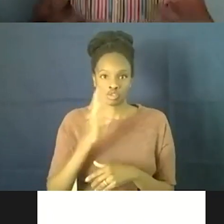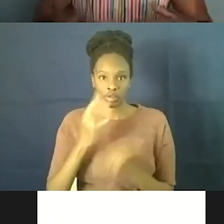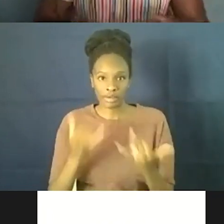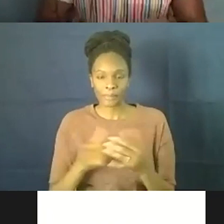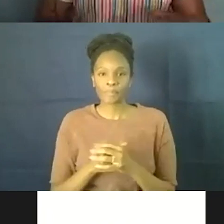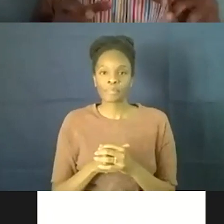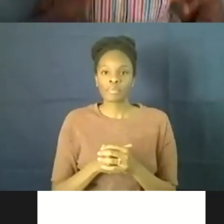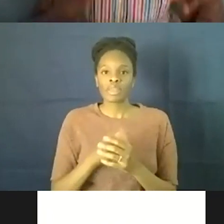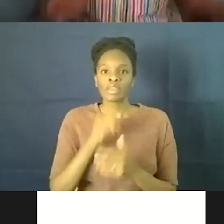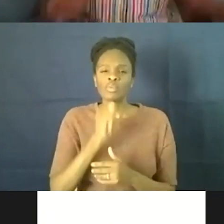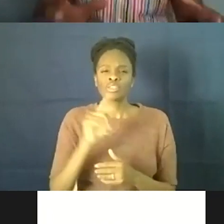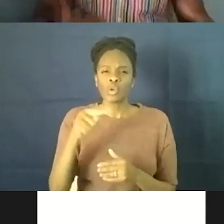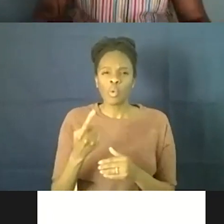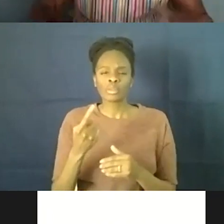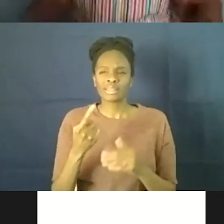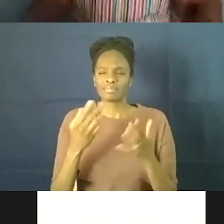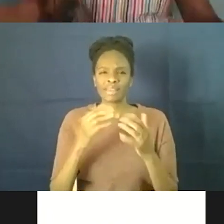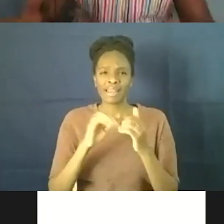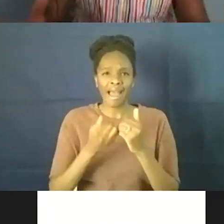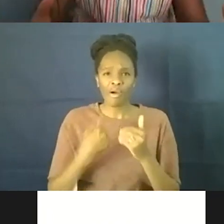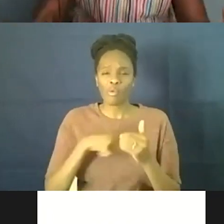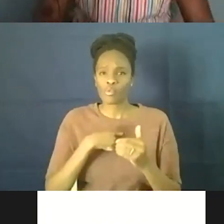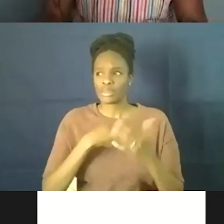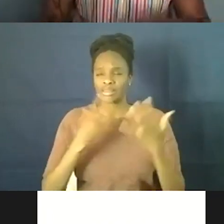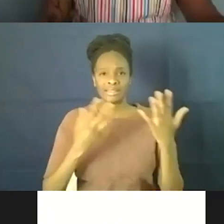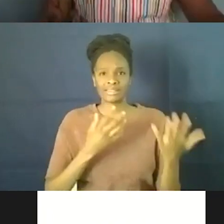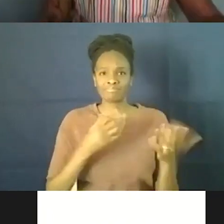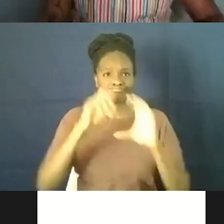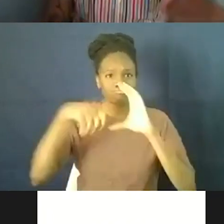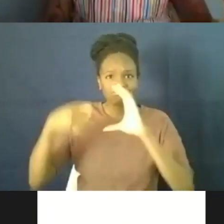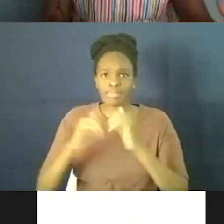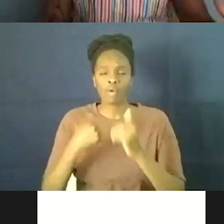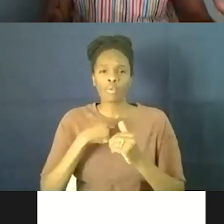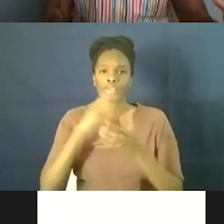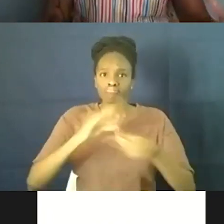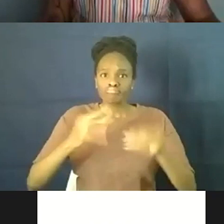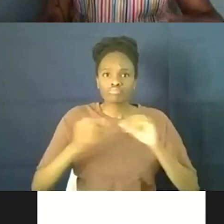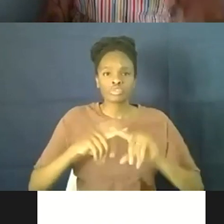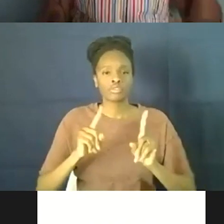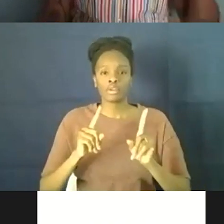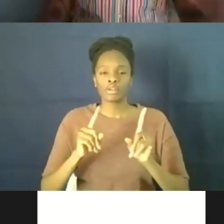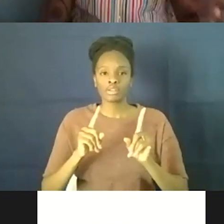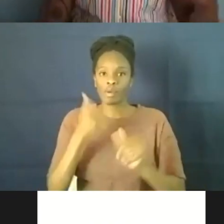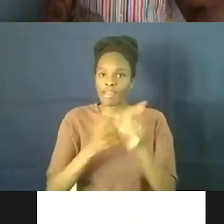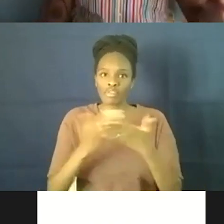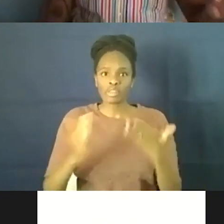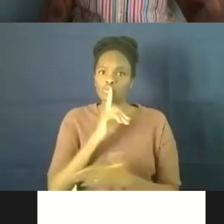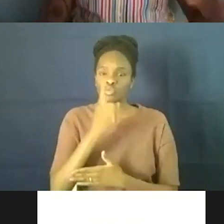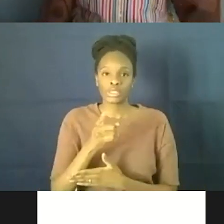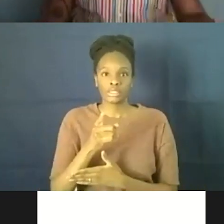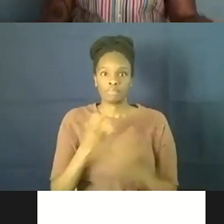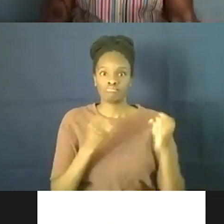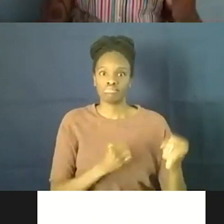the vibe that was different. Like the way that it was shot was different. The way that we told the stories were different, because before we did all single protagonist stuff, and everything was very intense, and it